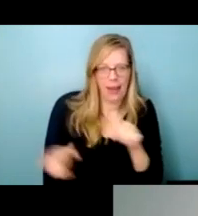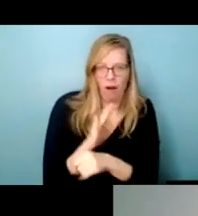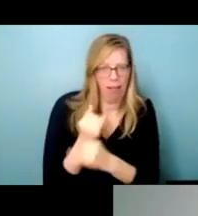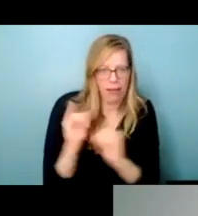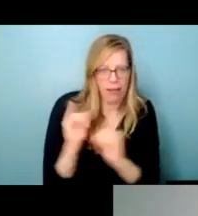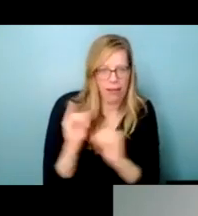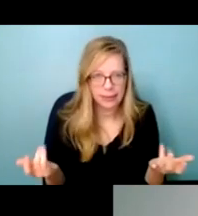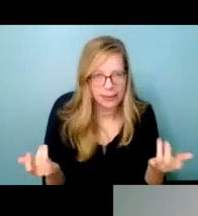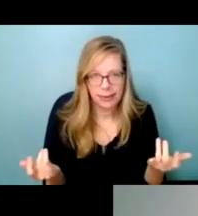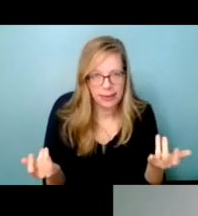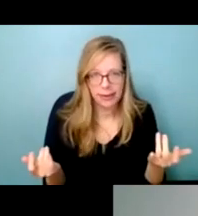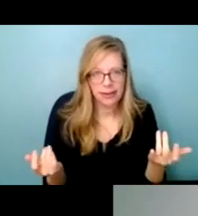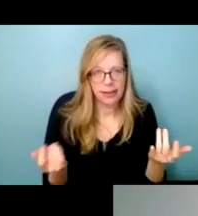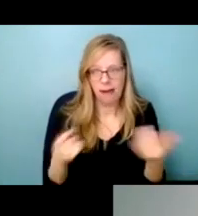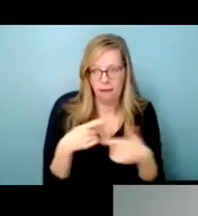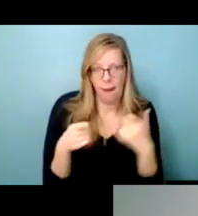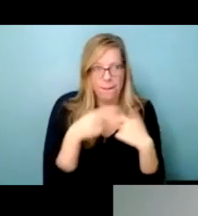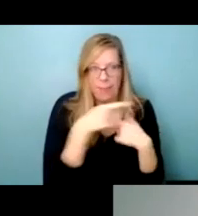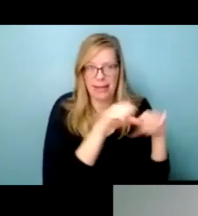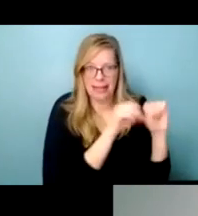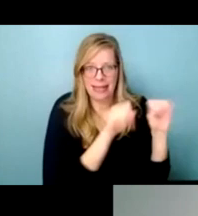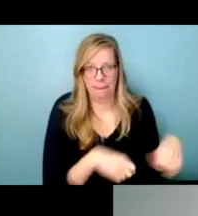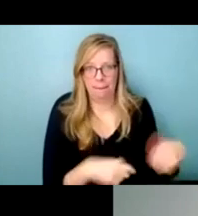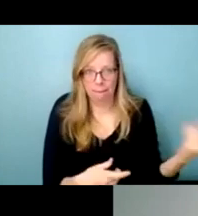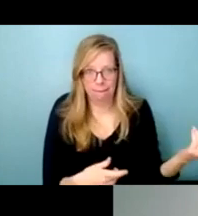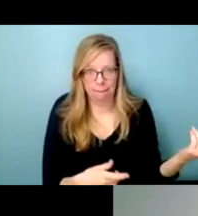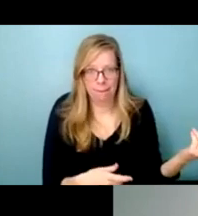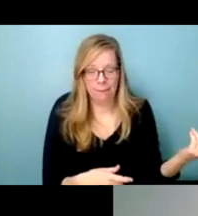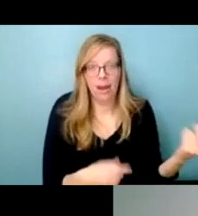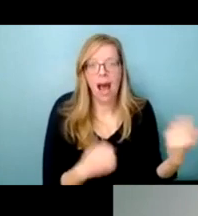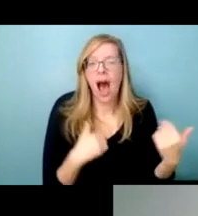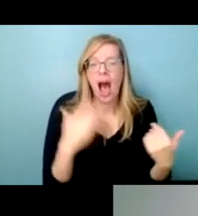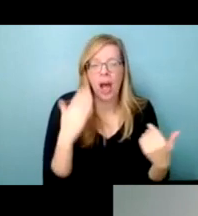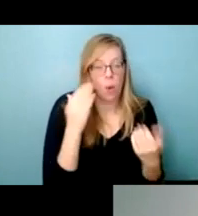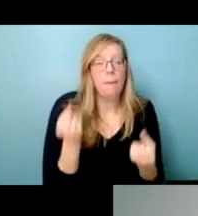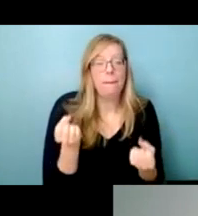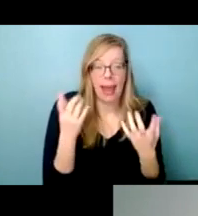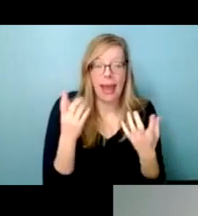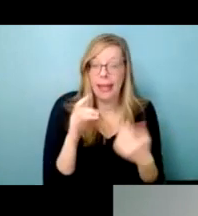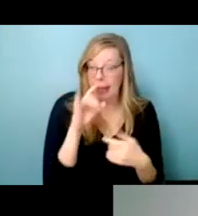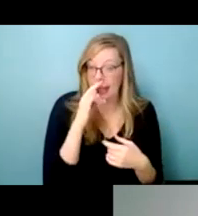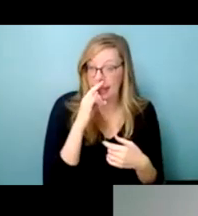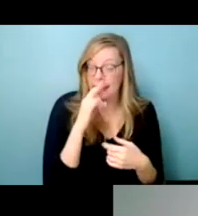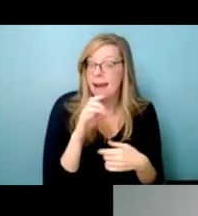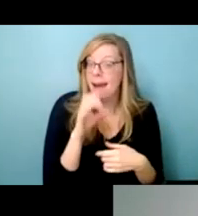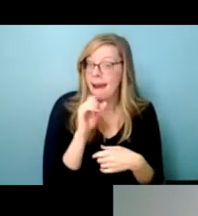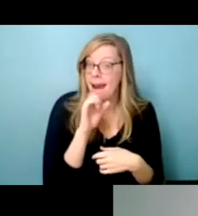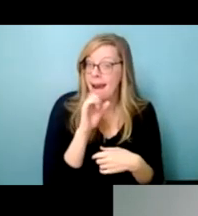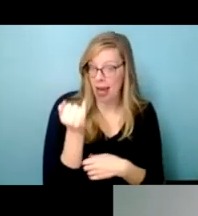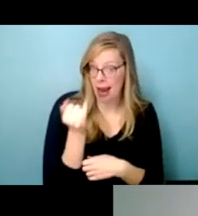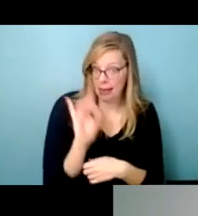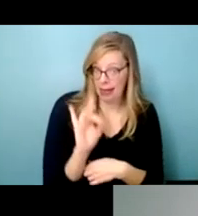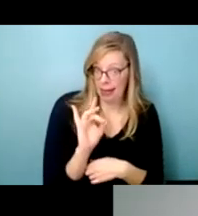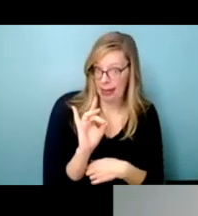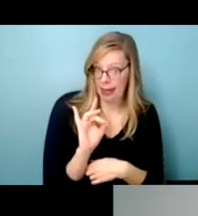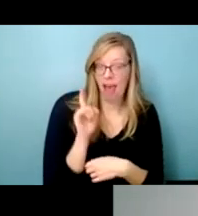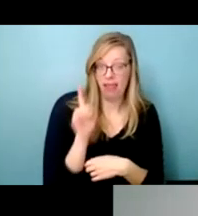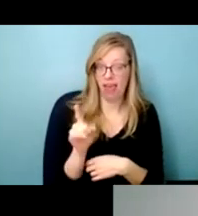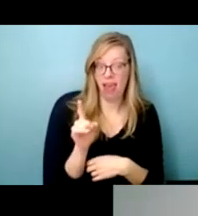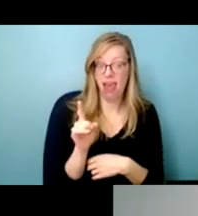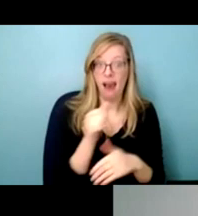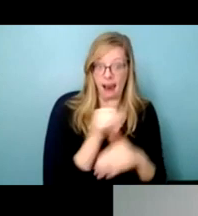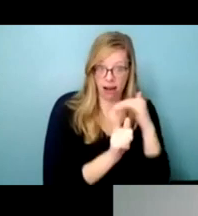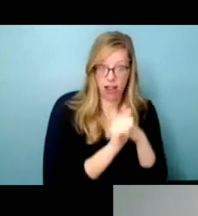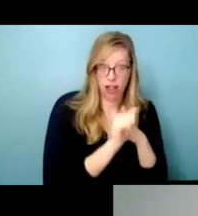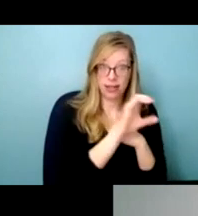from the system. And so I know too many kids that at the age of 18 get directly transferred from being in child